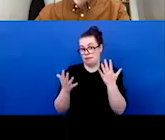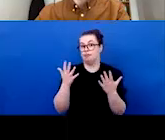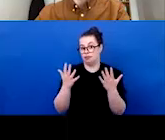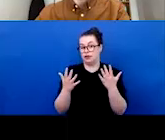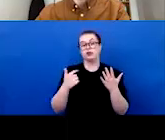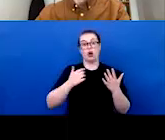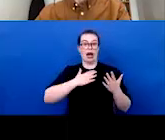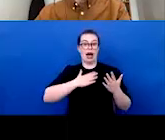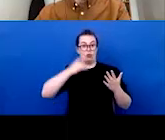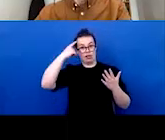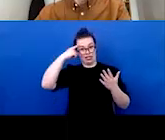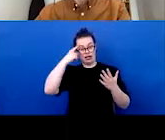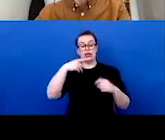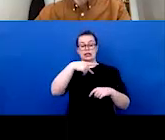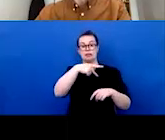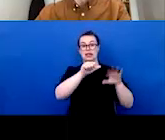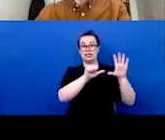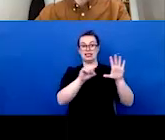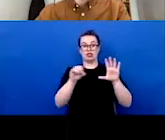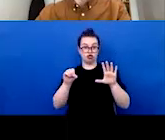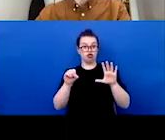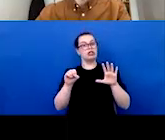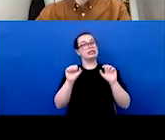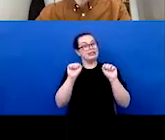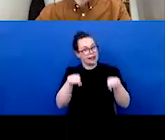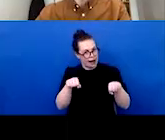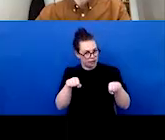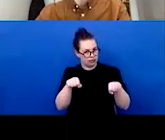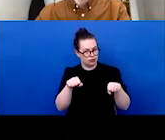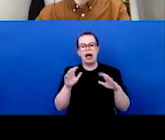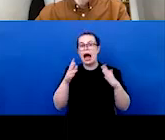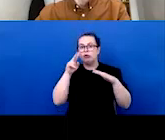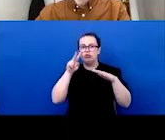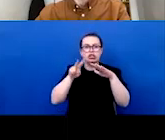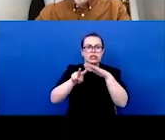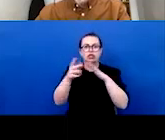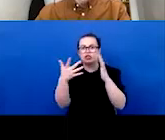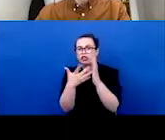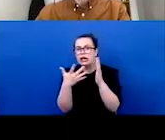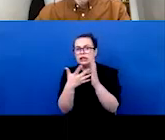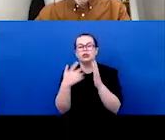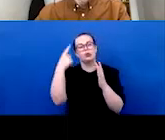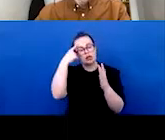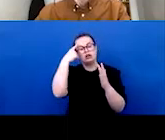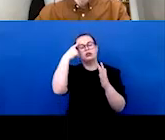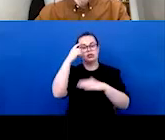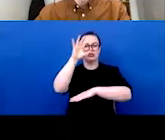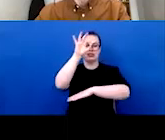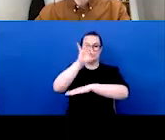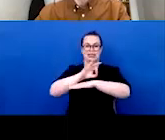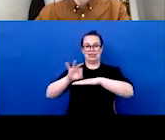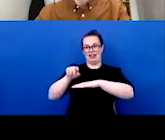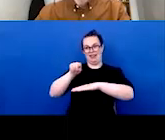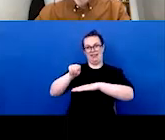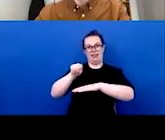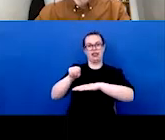the P600, and we decided to test this prediction by using a design that follows as much as possible